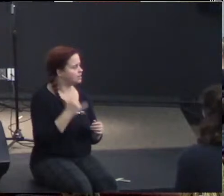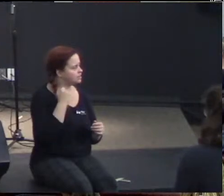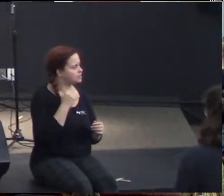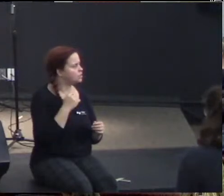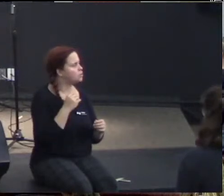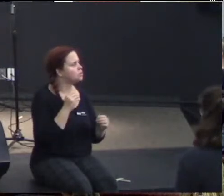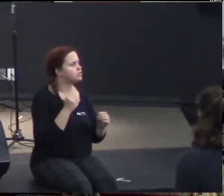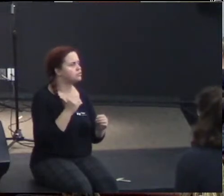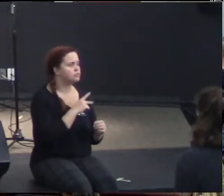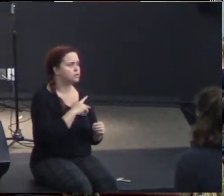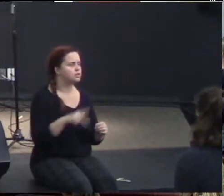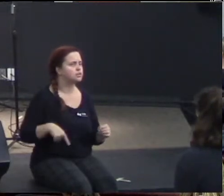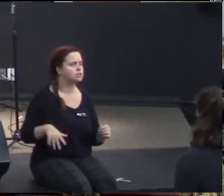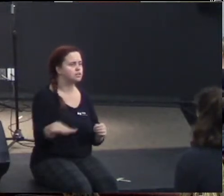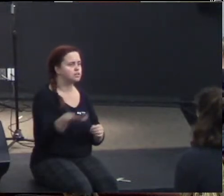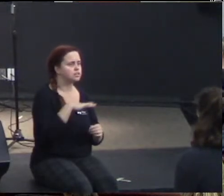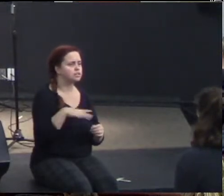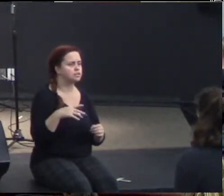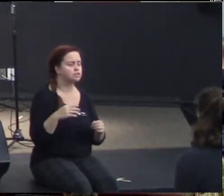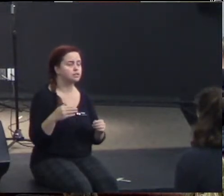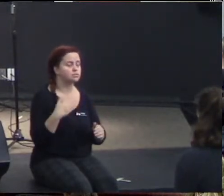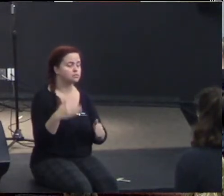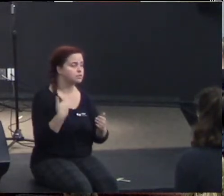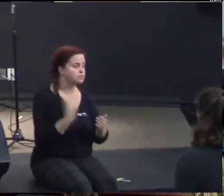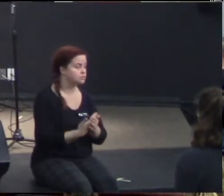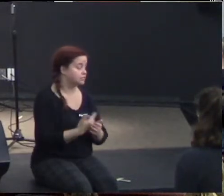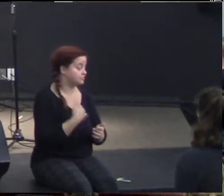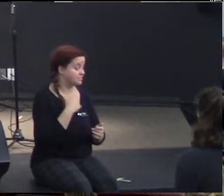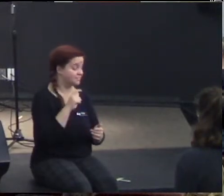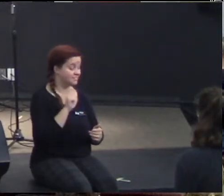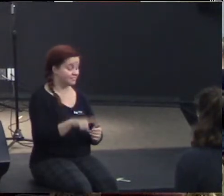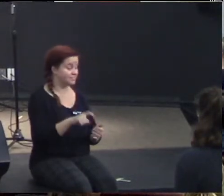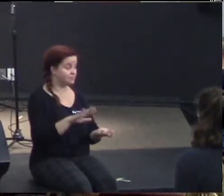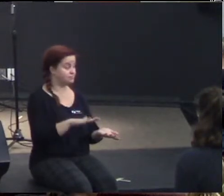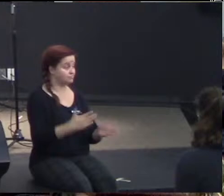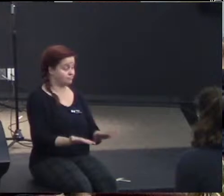To which Peter, now that he's got some keys,